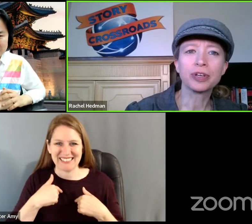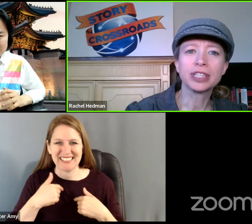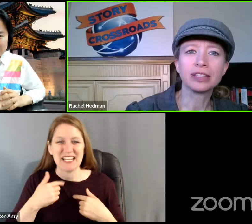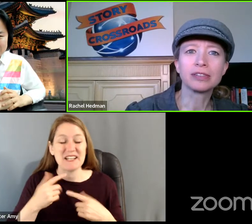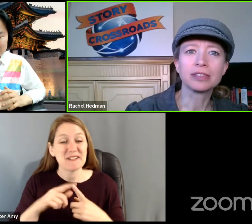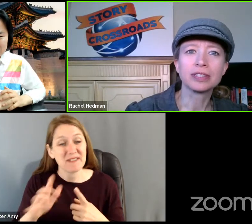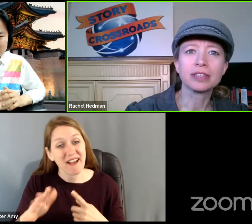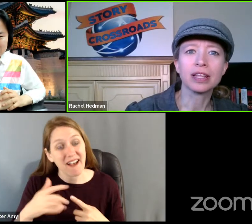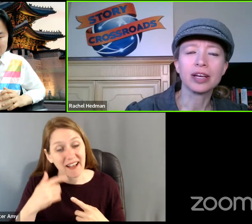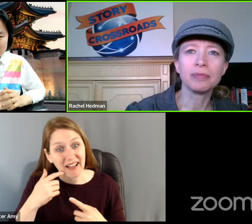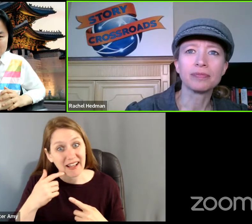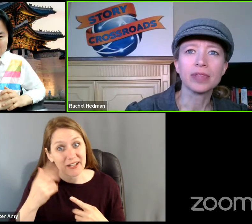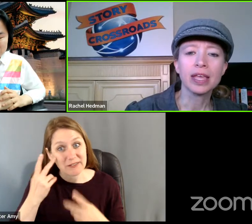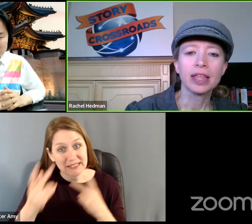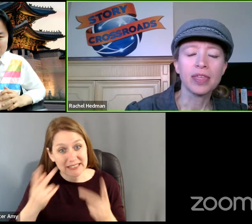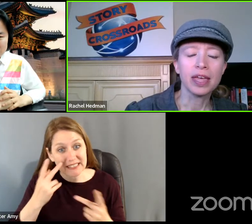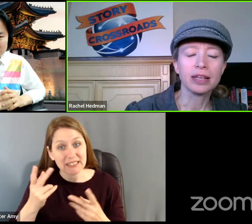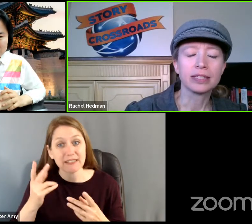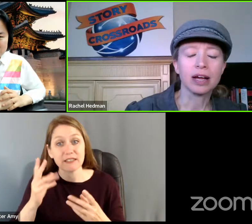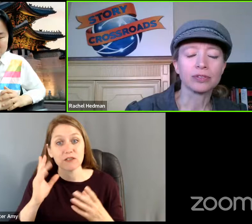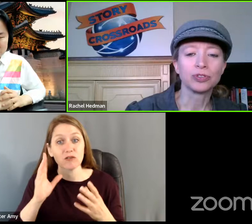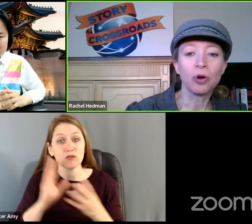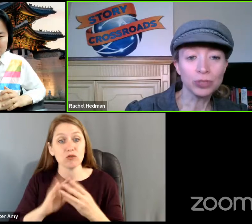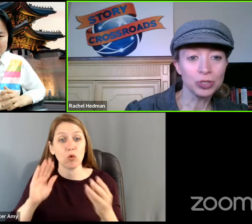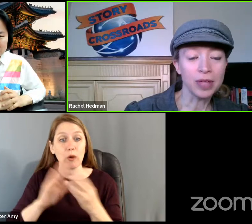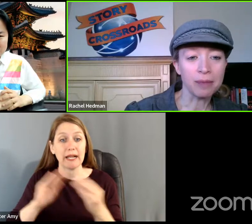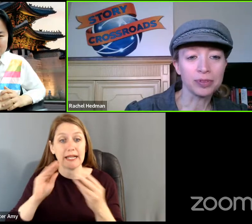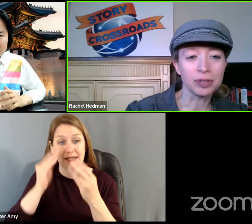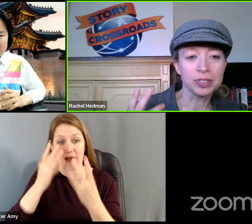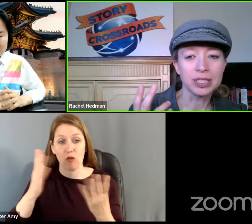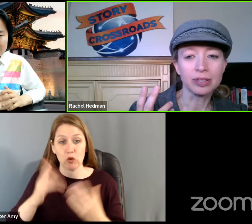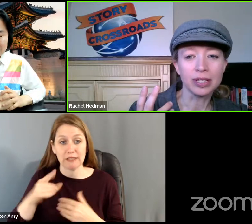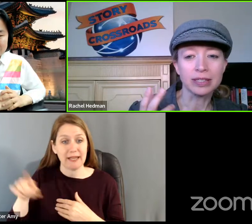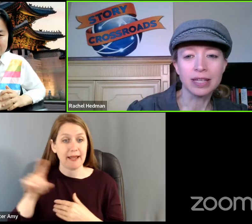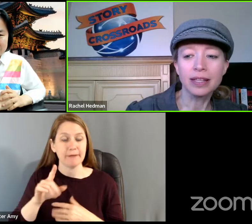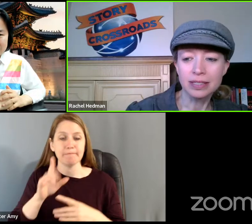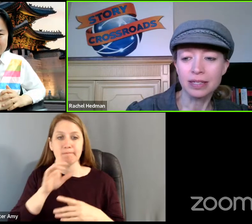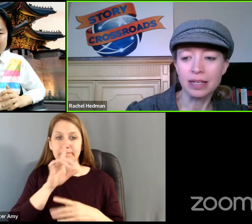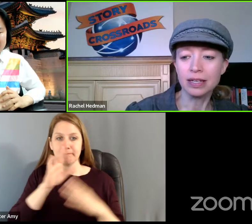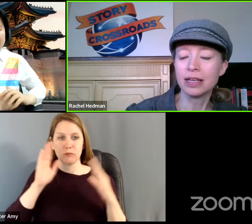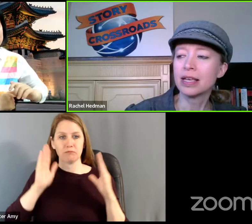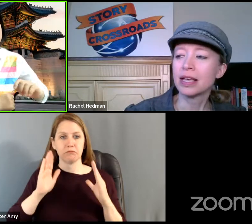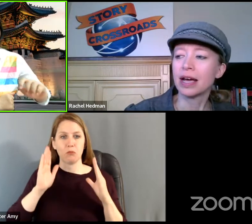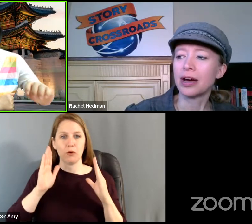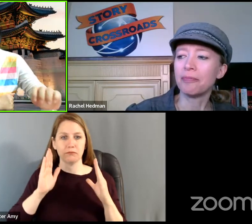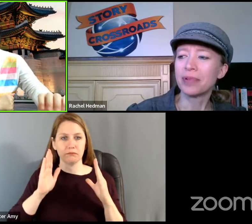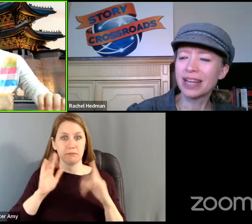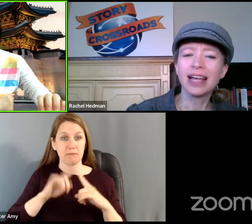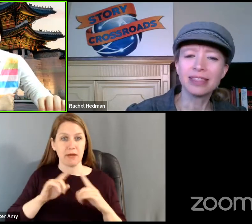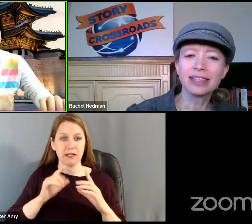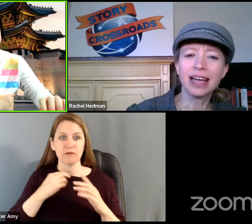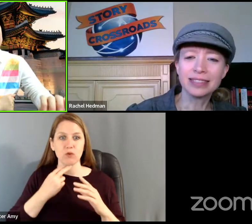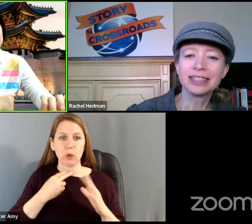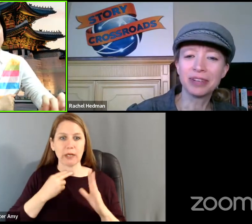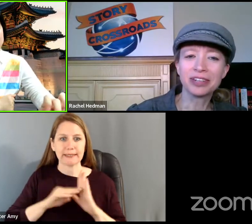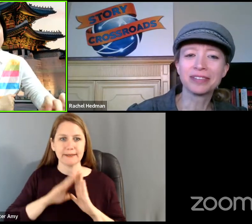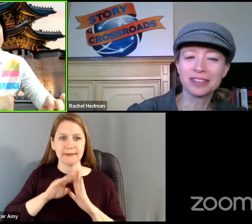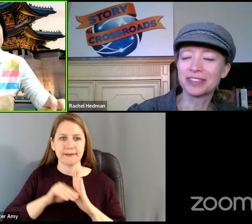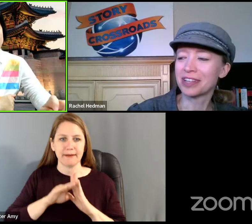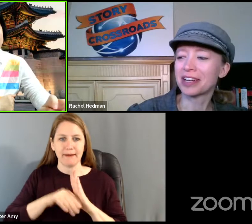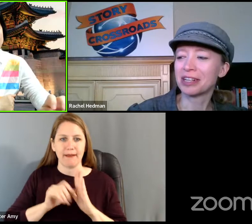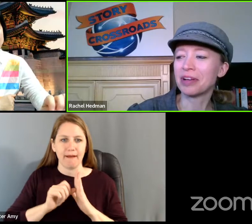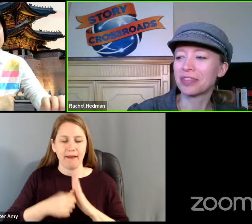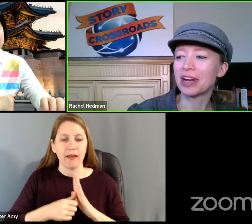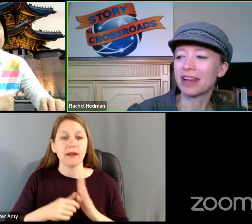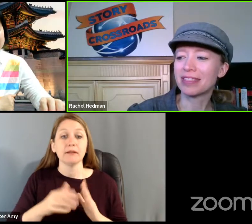found storytellers that don't do that, but there's still the intensity. Mhm. But I think I see what